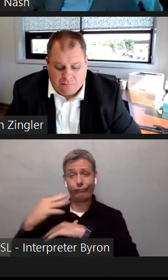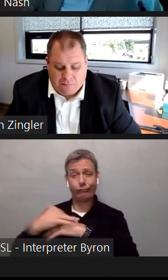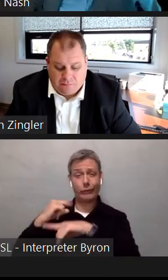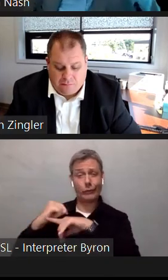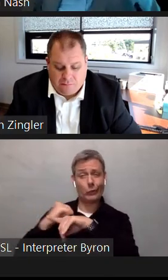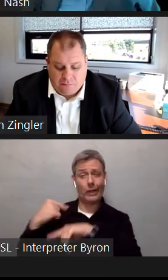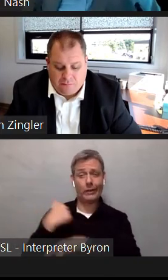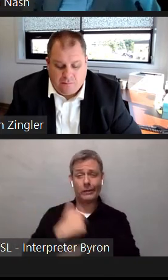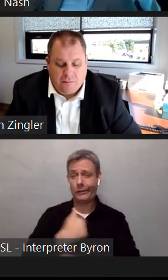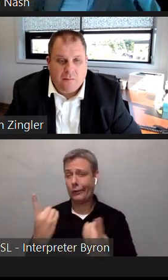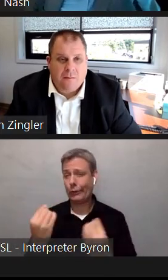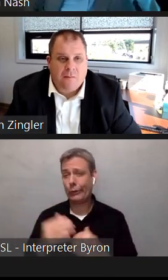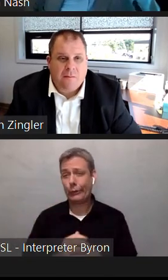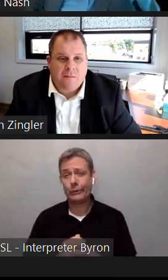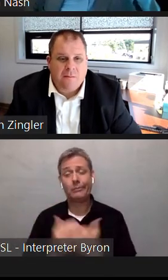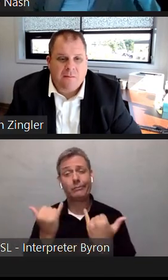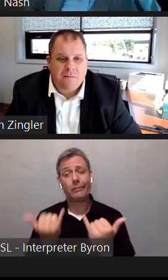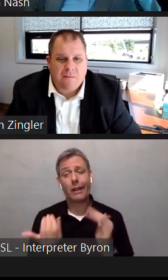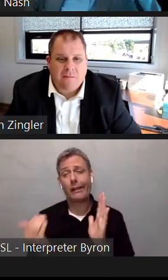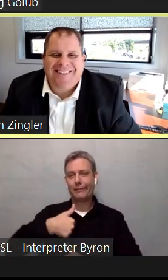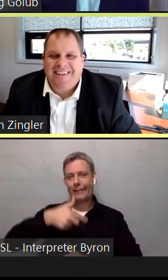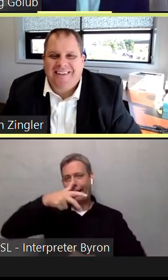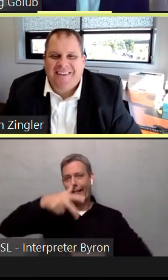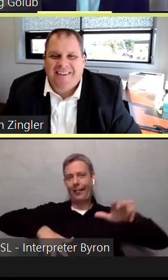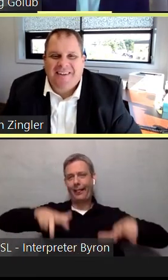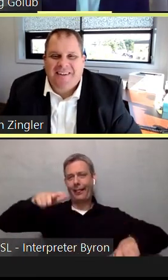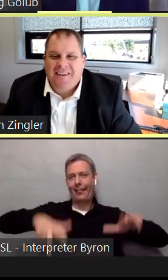And here it is again, so that we found that to be helpful.